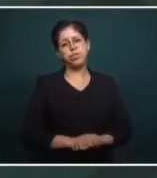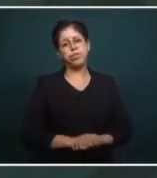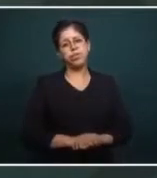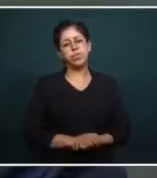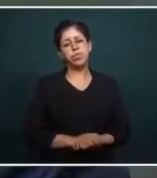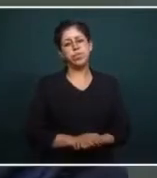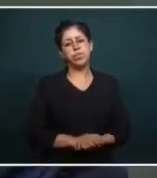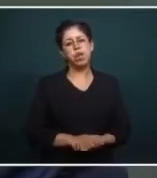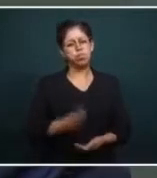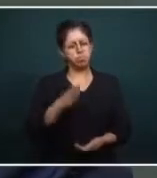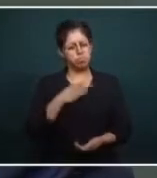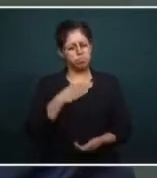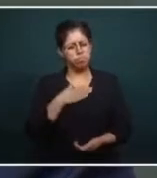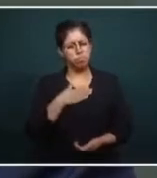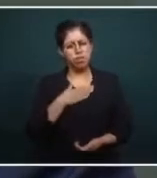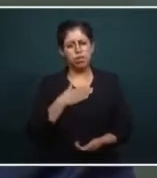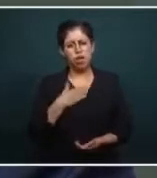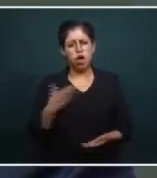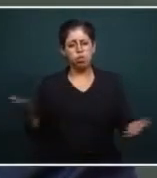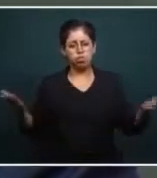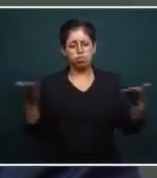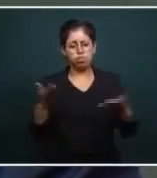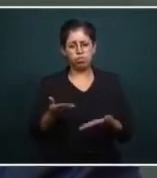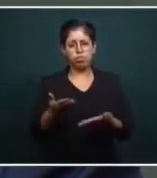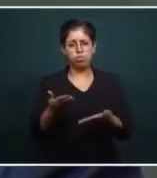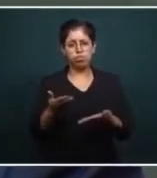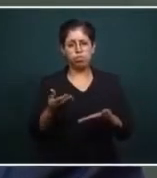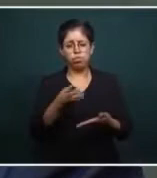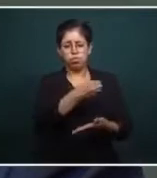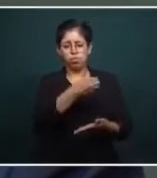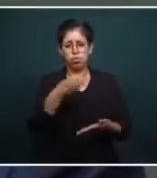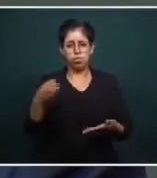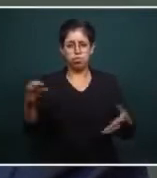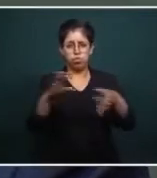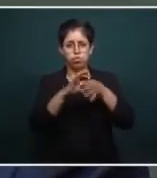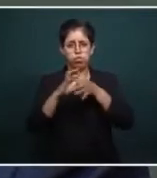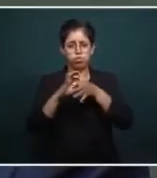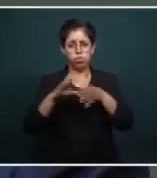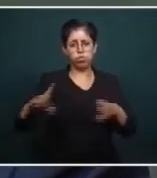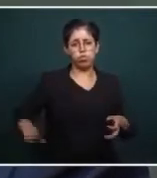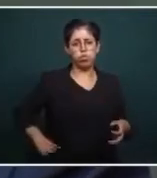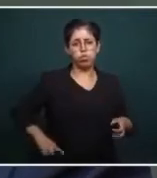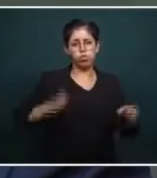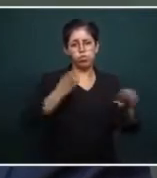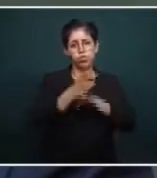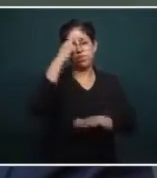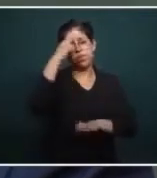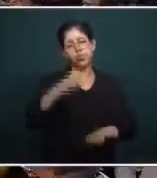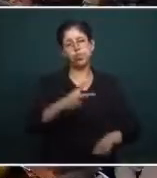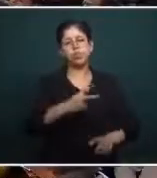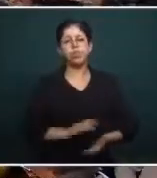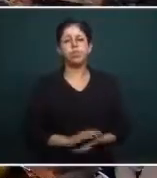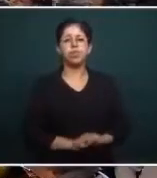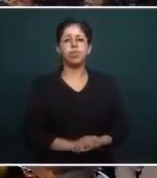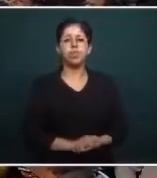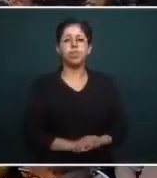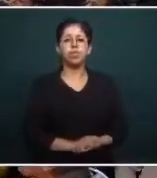Hay muy buena So of course there is coordinación a very good con el coordination with the gobernador del Estado de governor of Mexico.